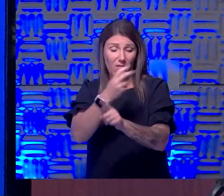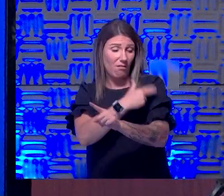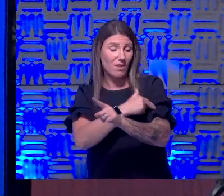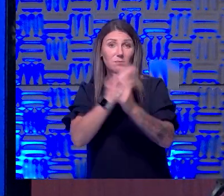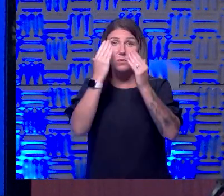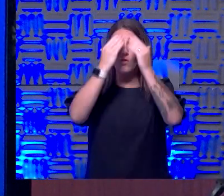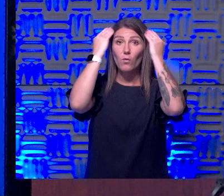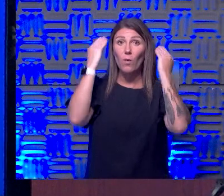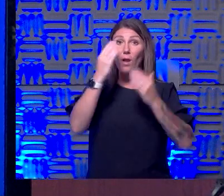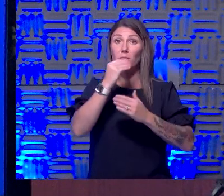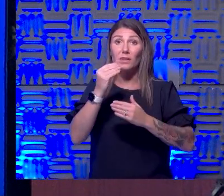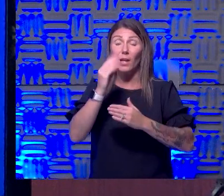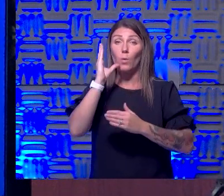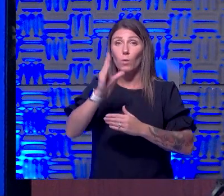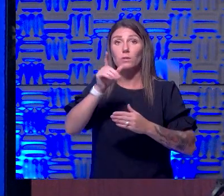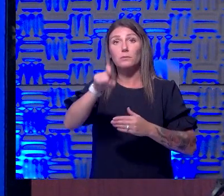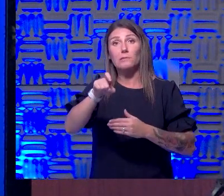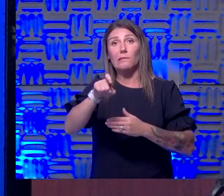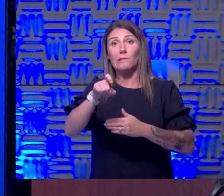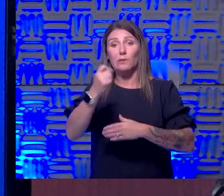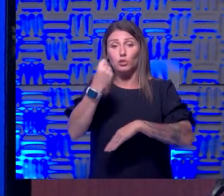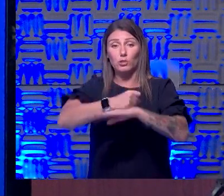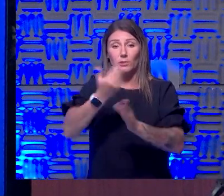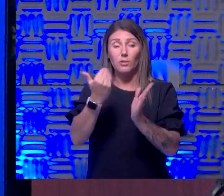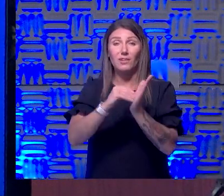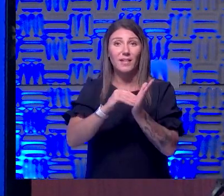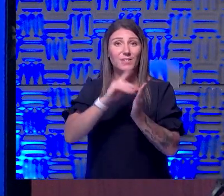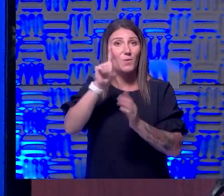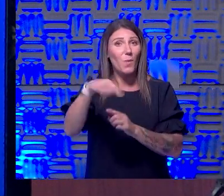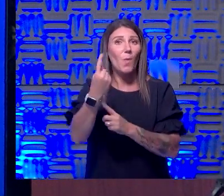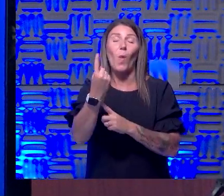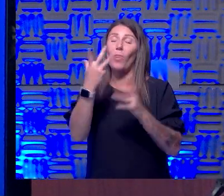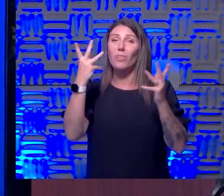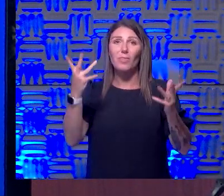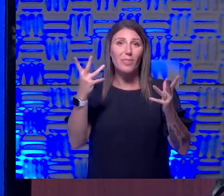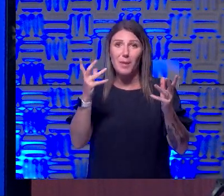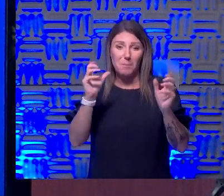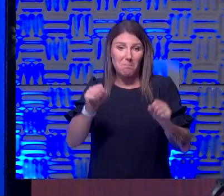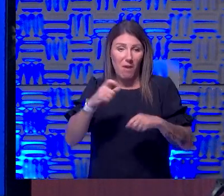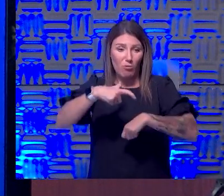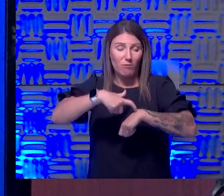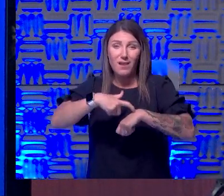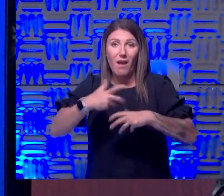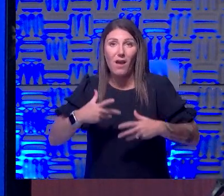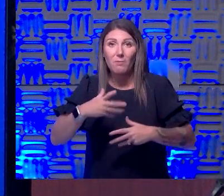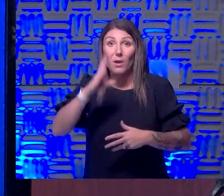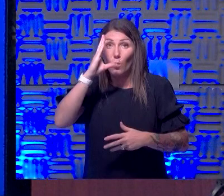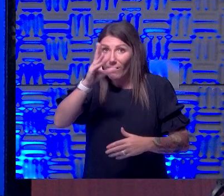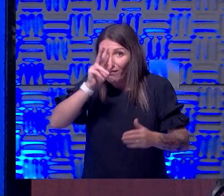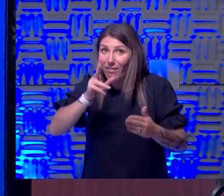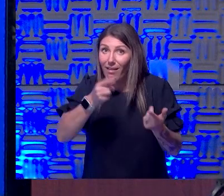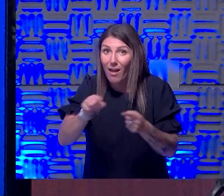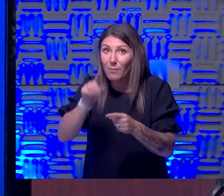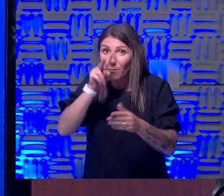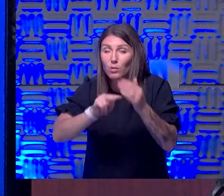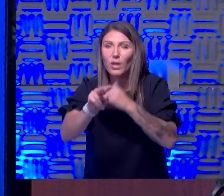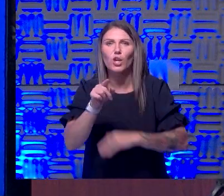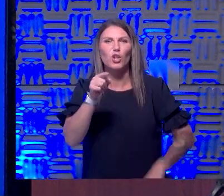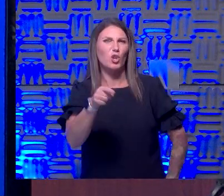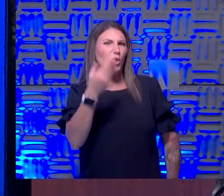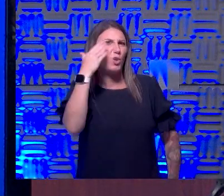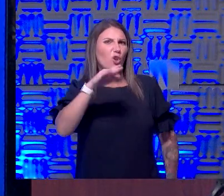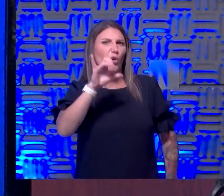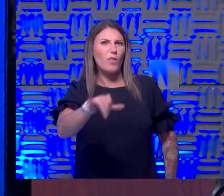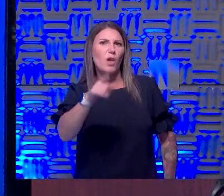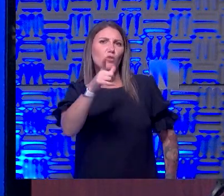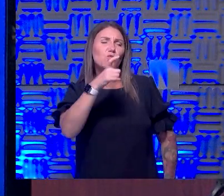have another shutdown. It is only a matter of time. It is predictable. It will happen. Somebody may say, well, you don't know that, you